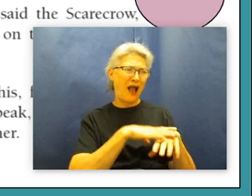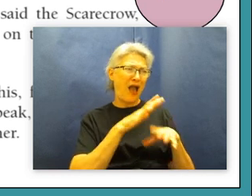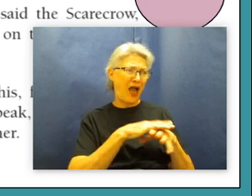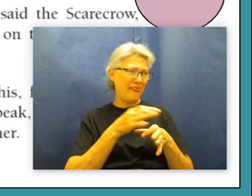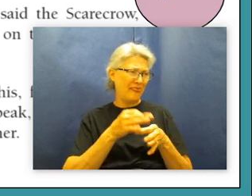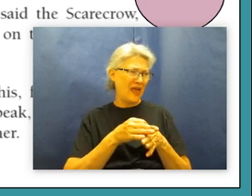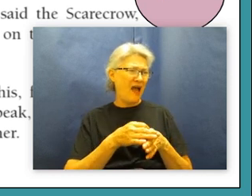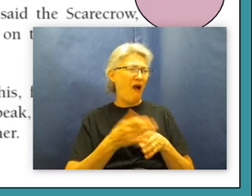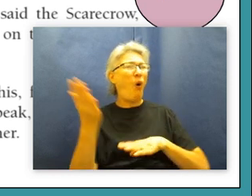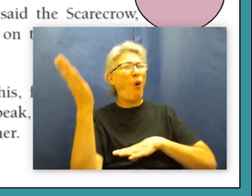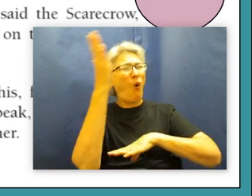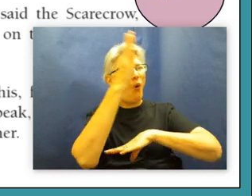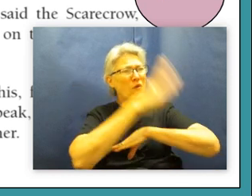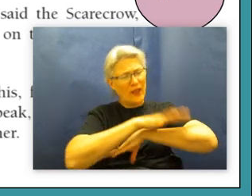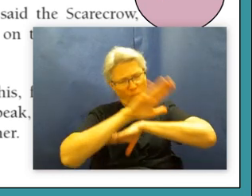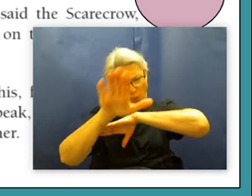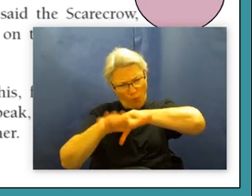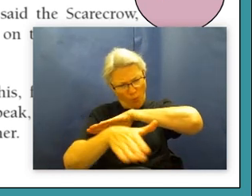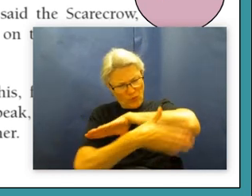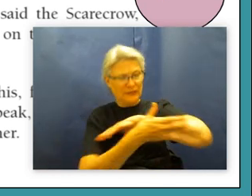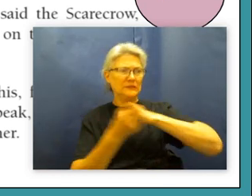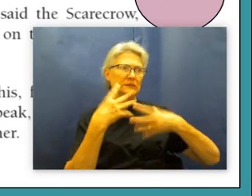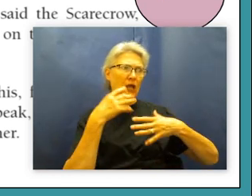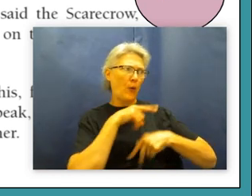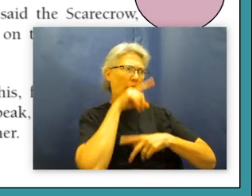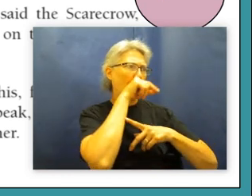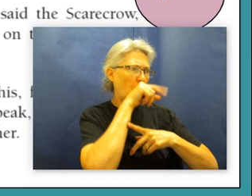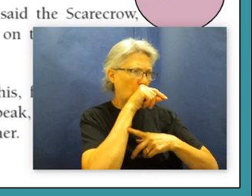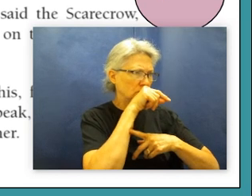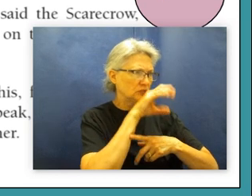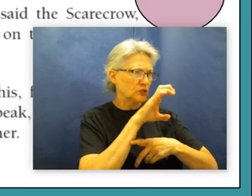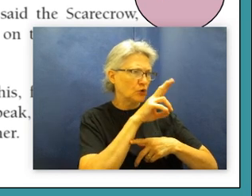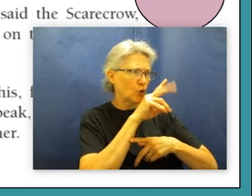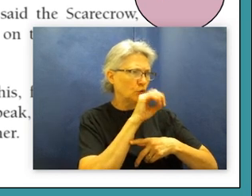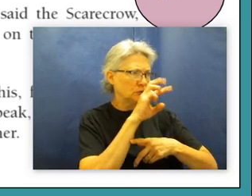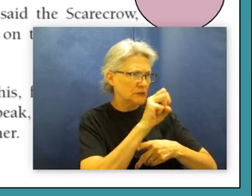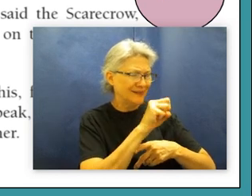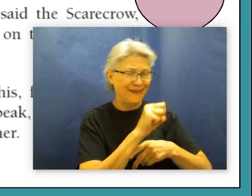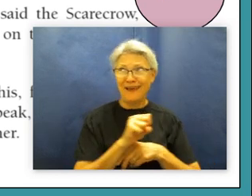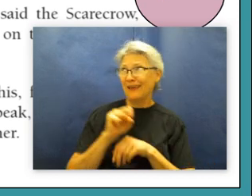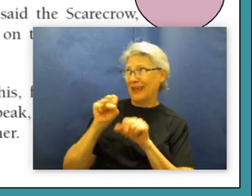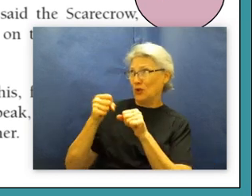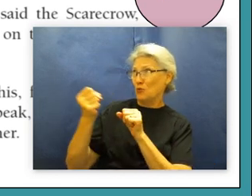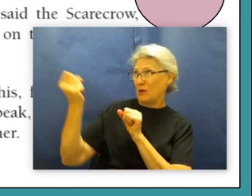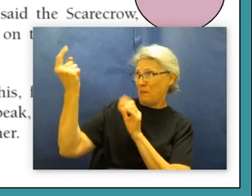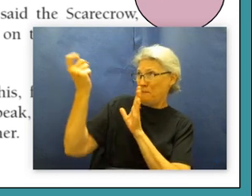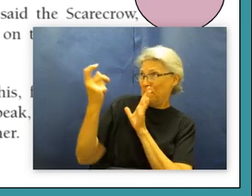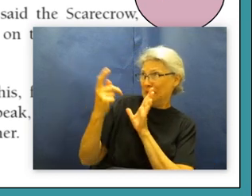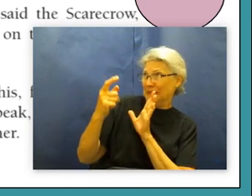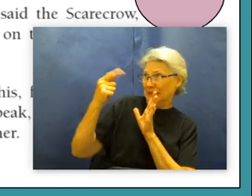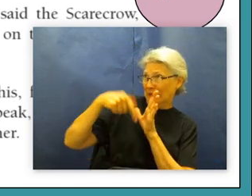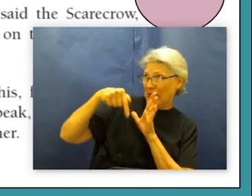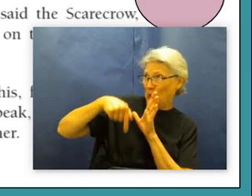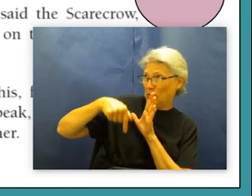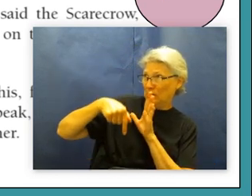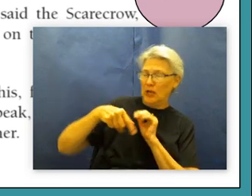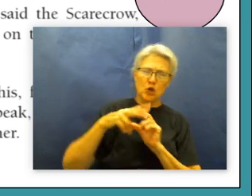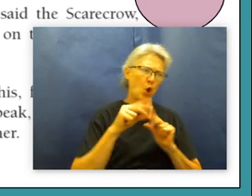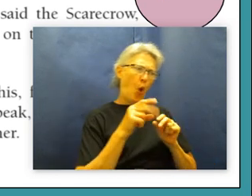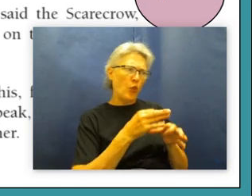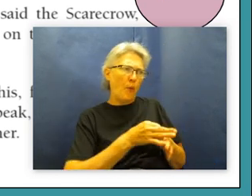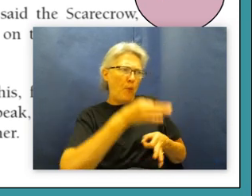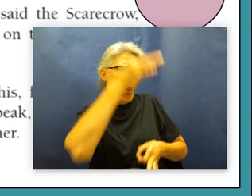here night and day to scare away crows." "Can't you get down?" asked Dorothy. "No, for this pole is stuck up